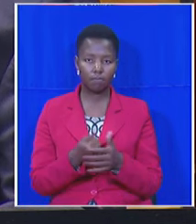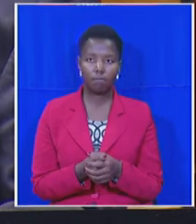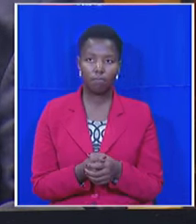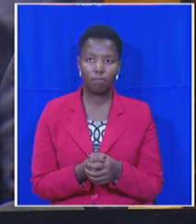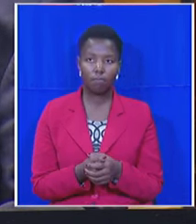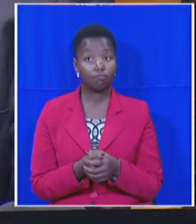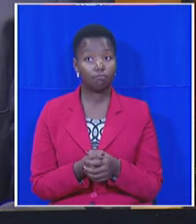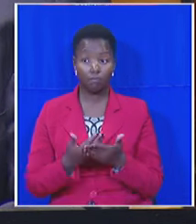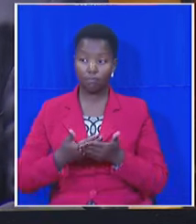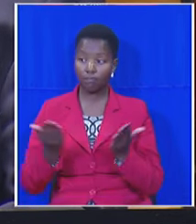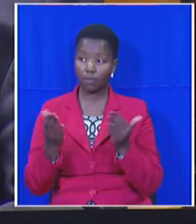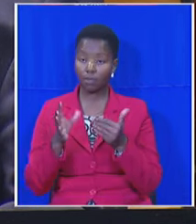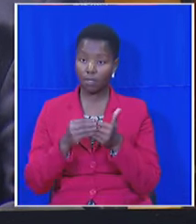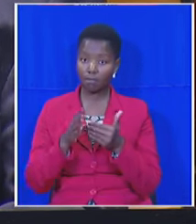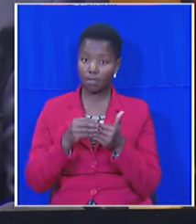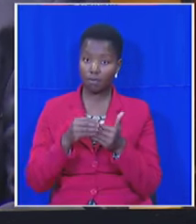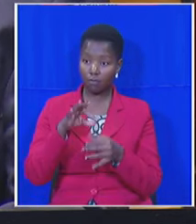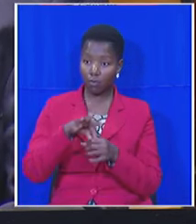Have all members voted?